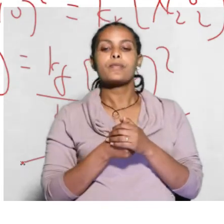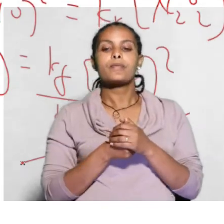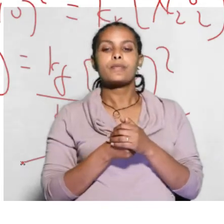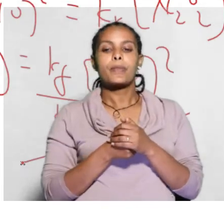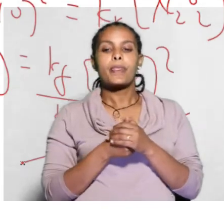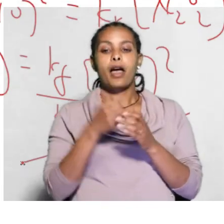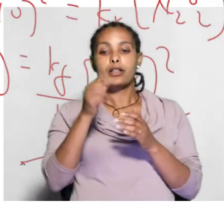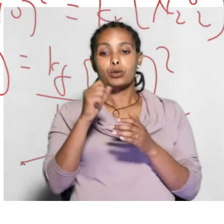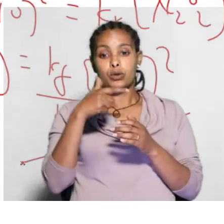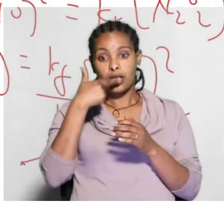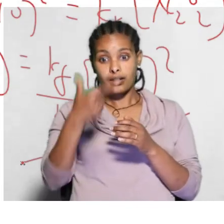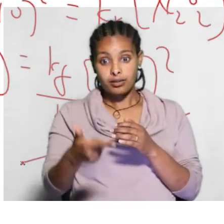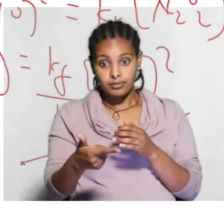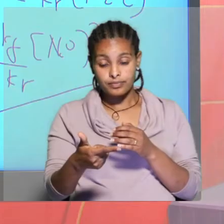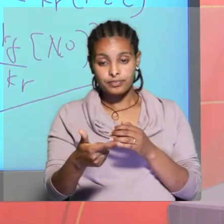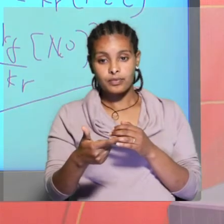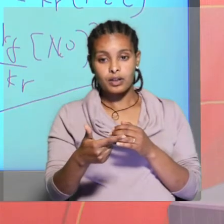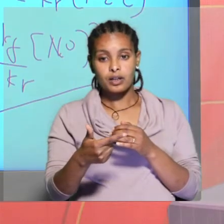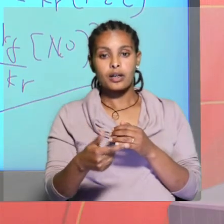As we said,